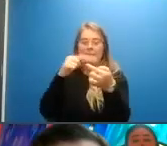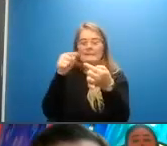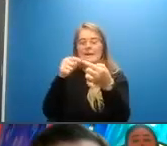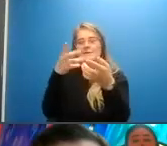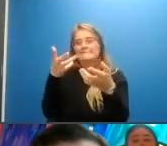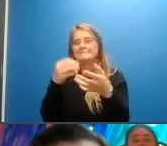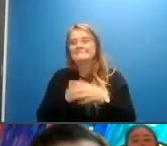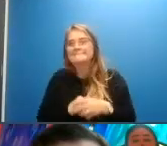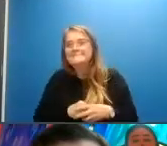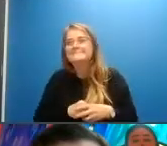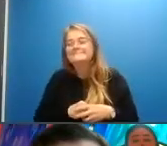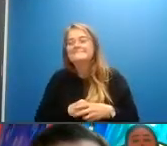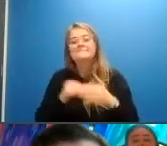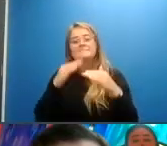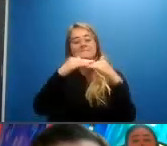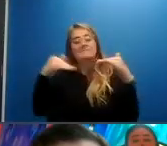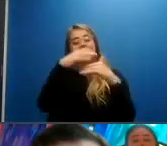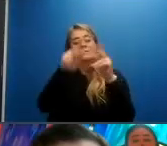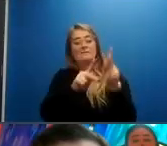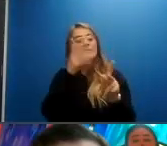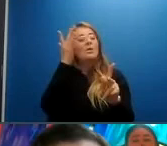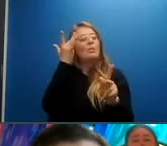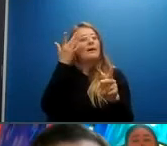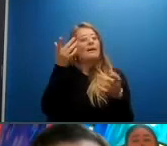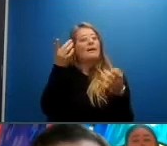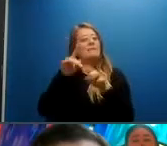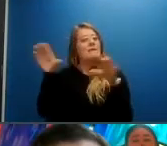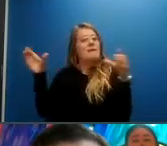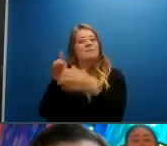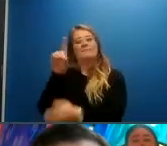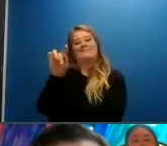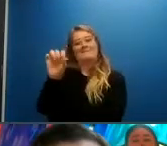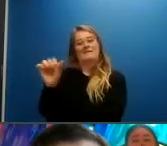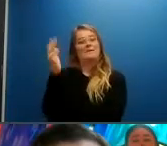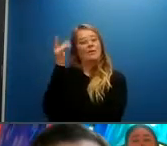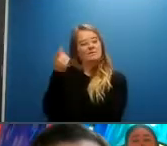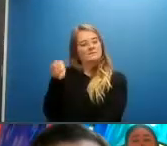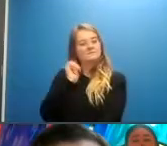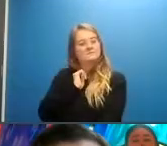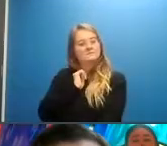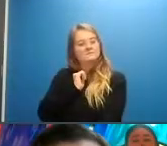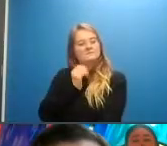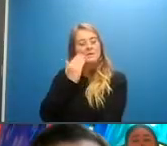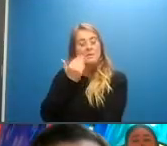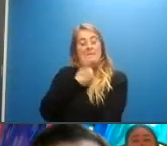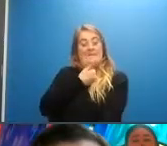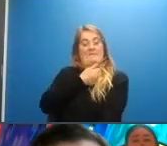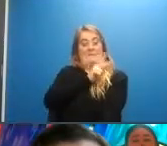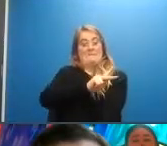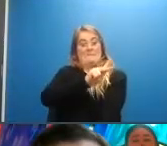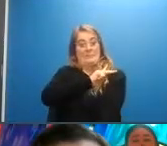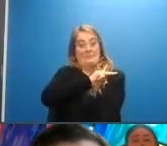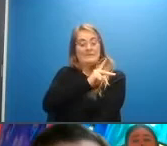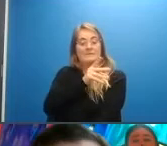our population and why they're here. And I know myself personally, as a